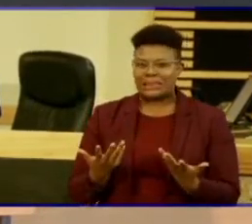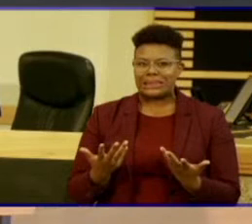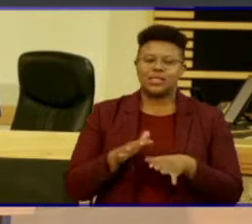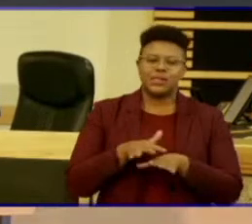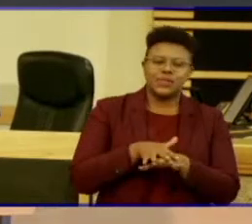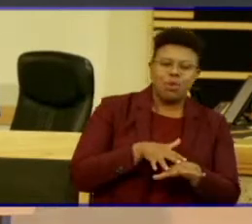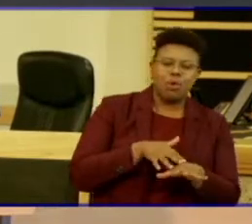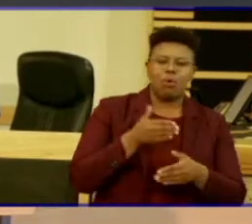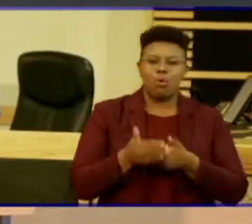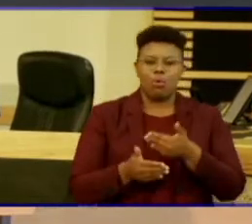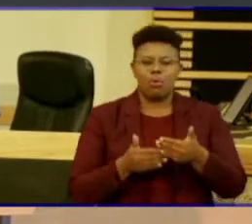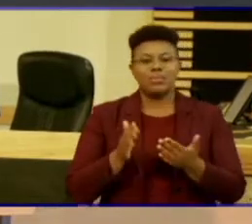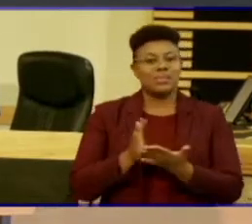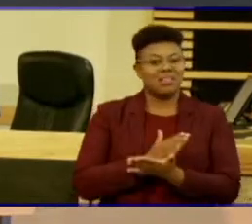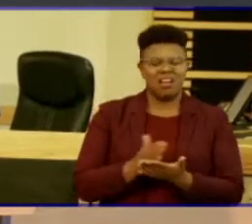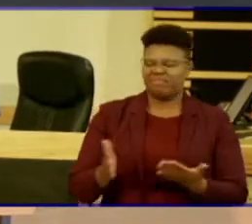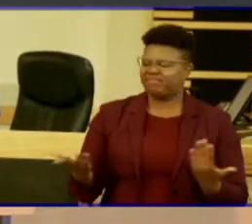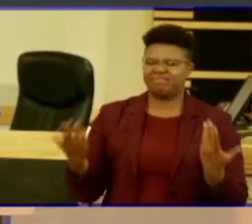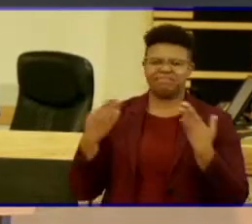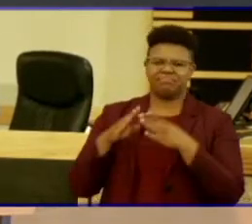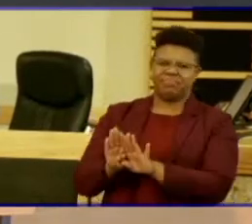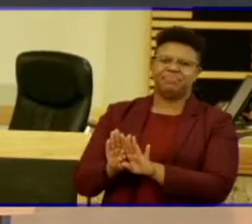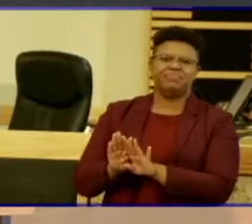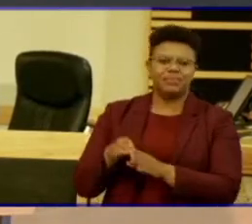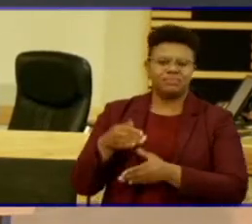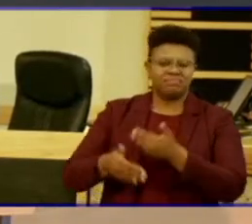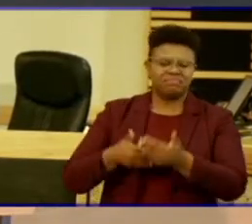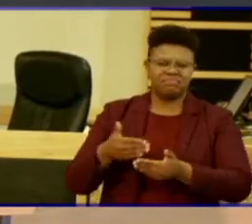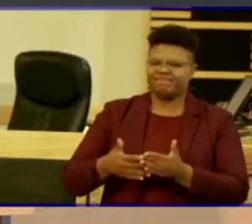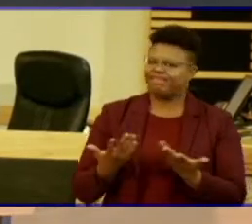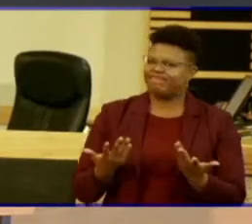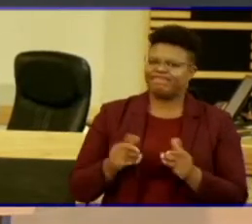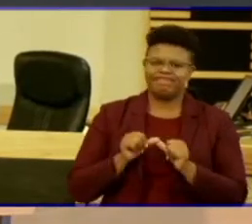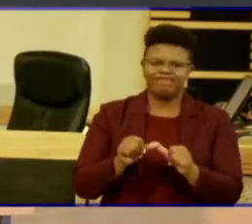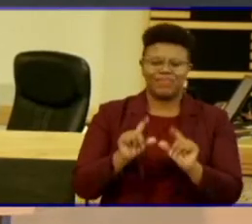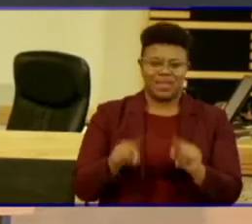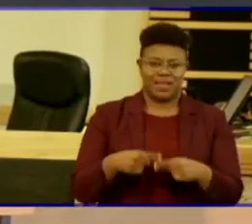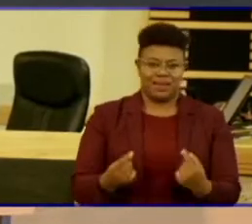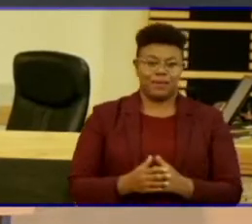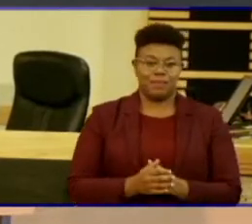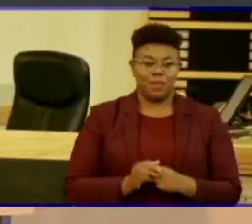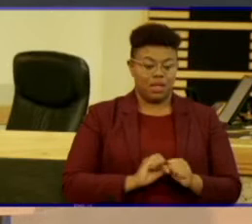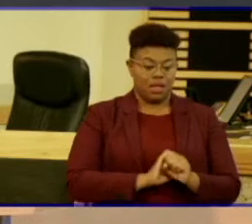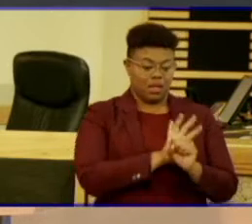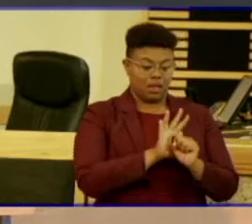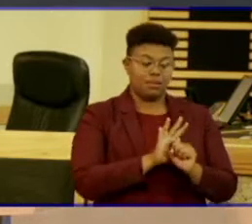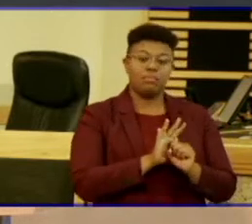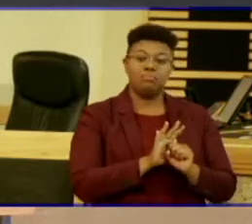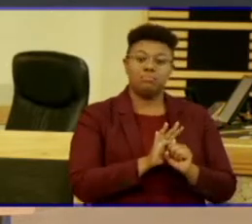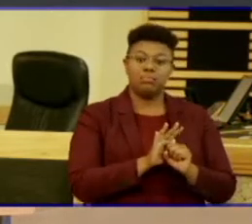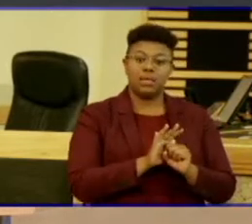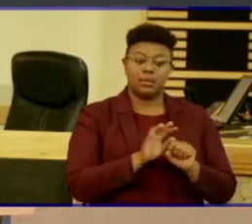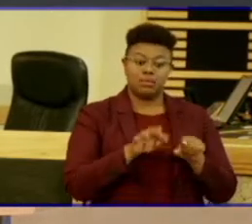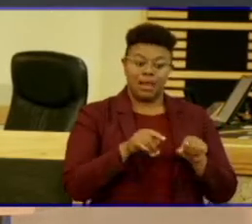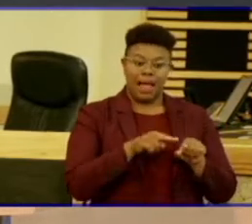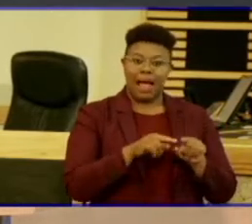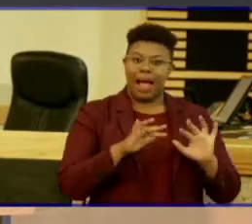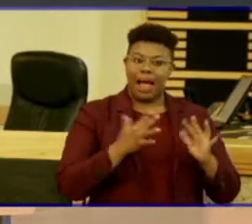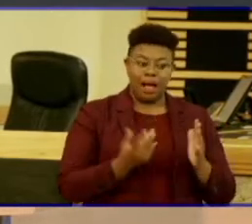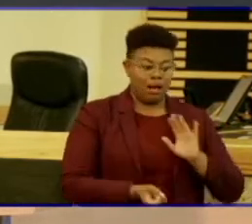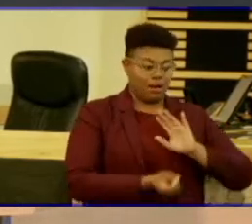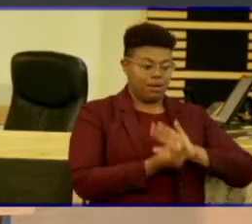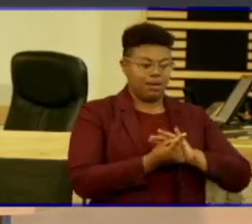down or shut down their operations. We have responded to this pandemic with a range of short-term business relief